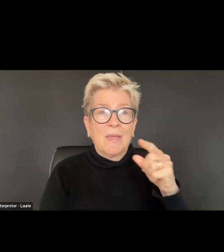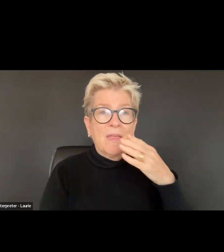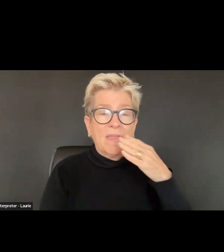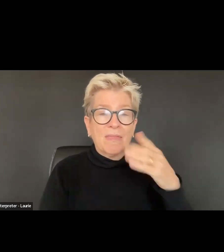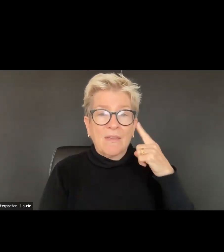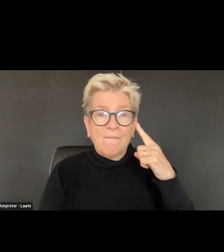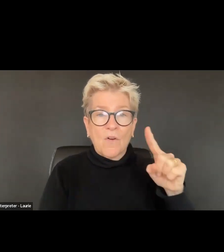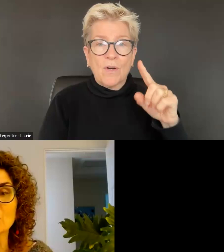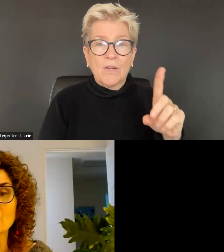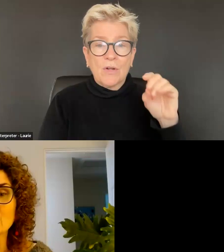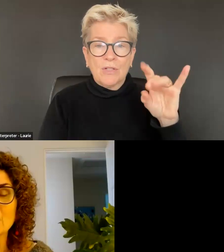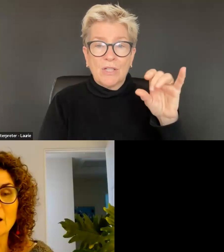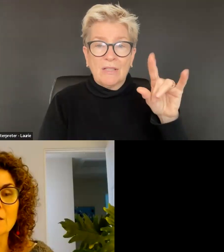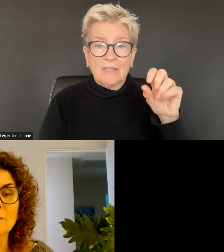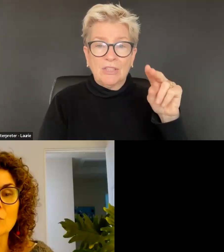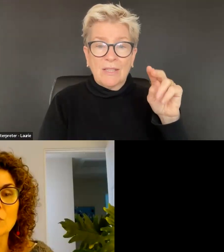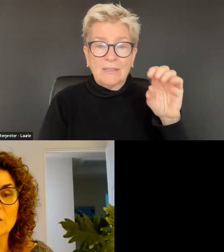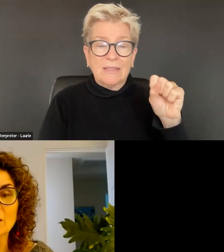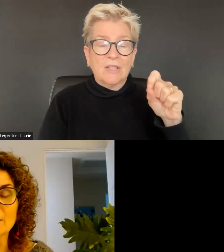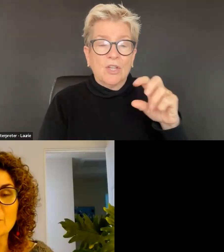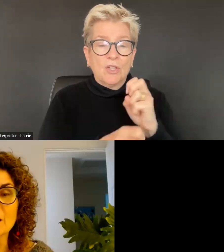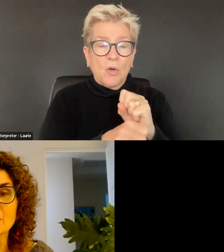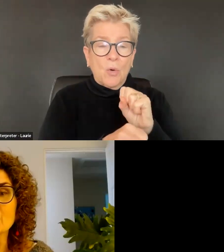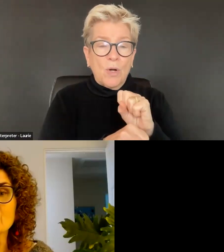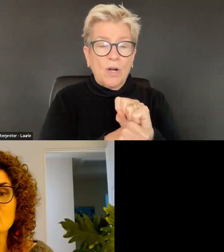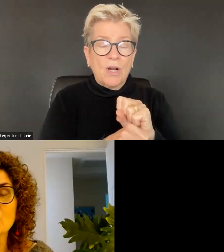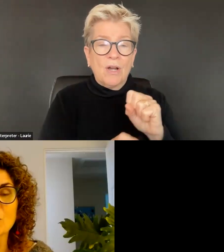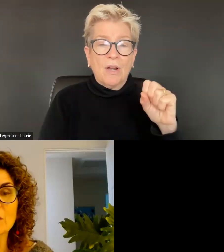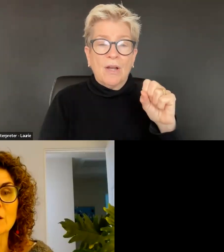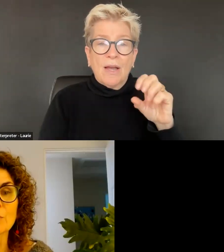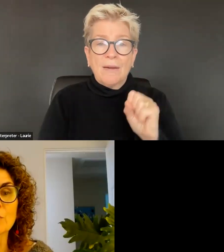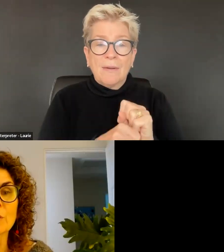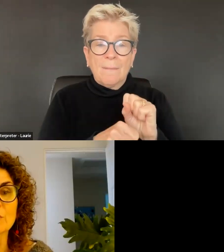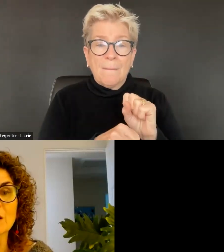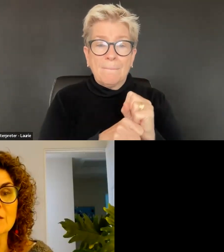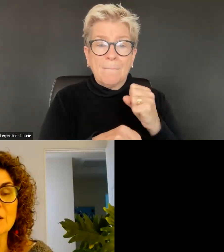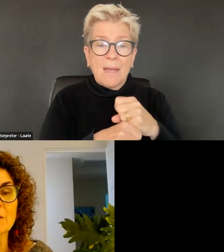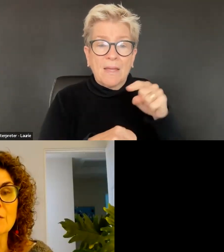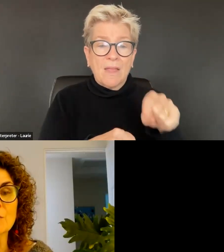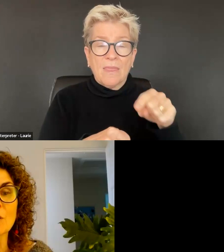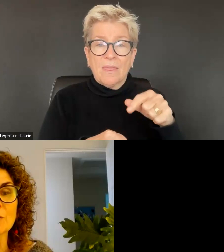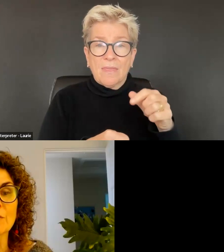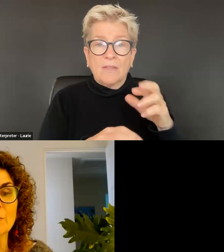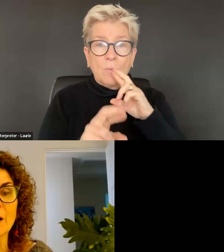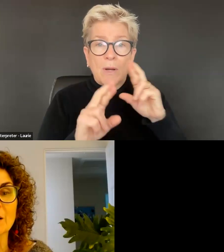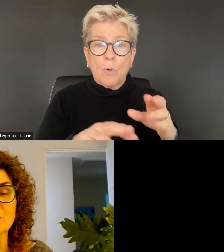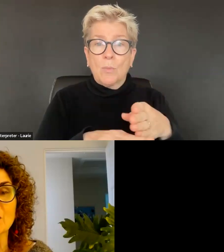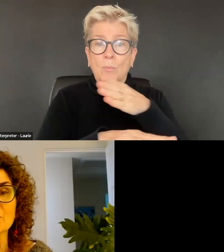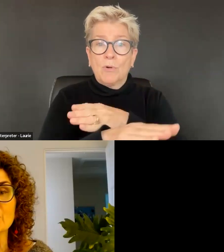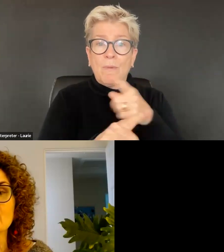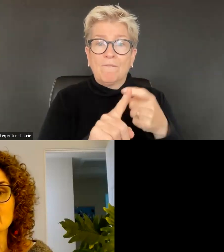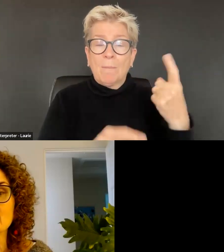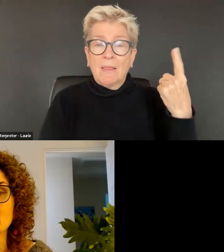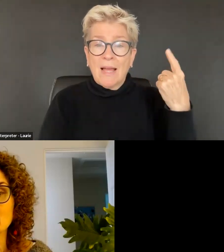and all, for your hard work, and for making this report an improvement over last year through all your feedback and